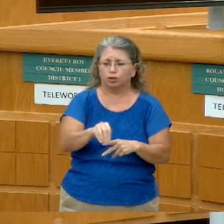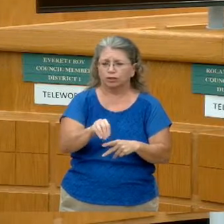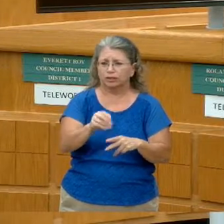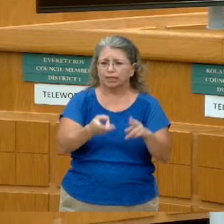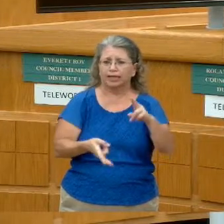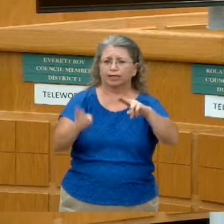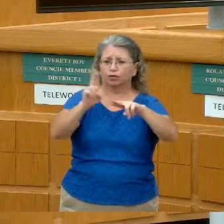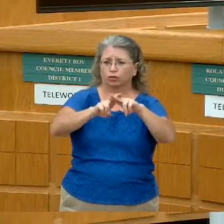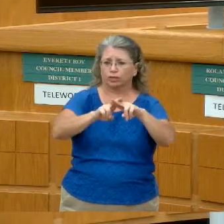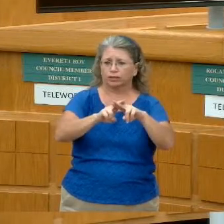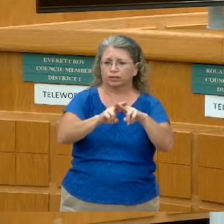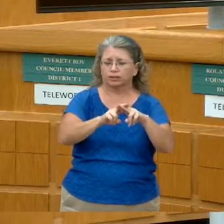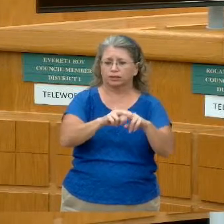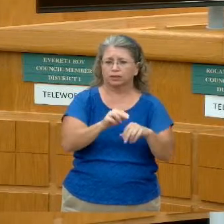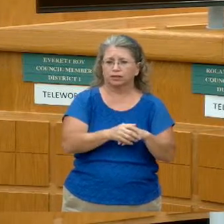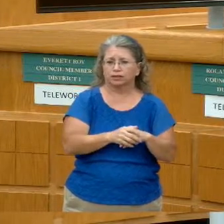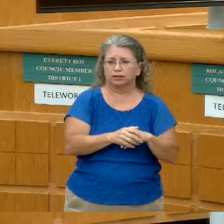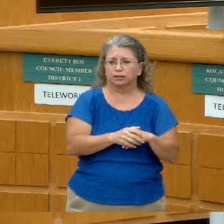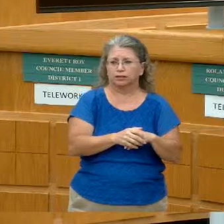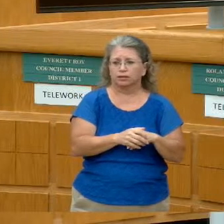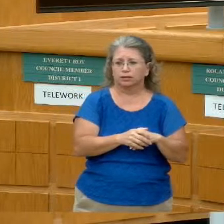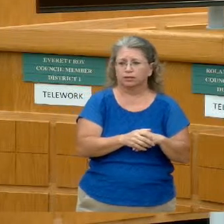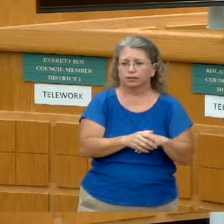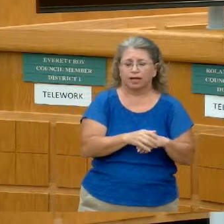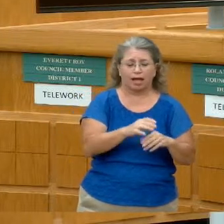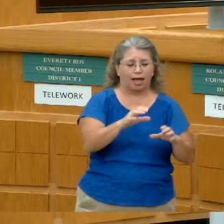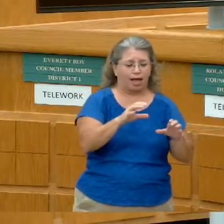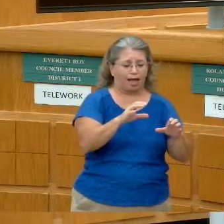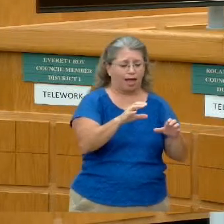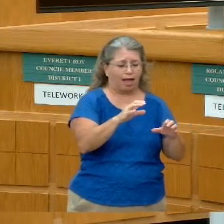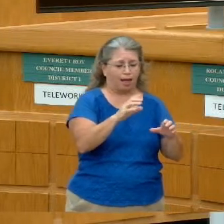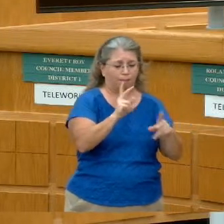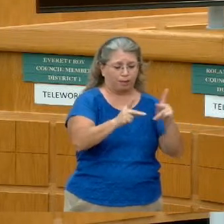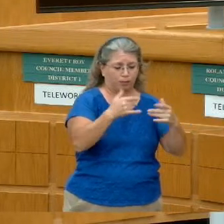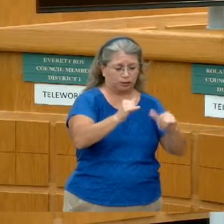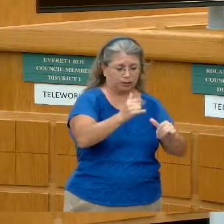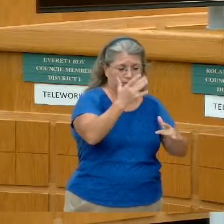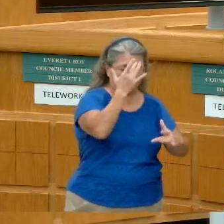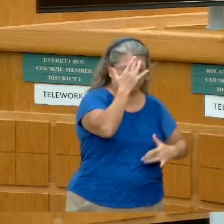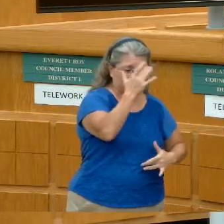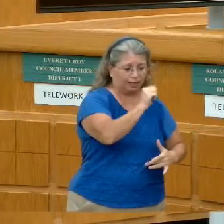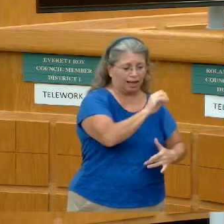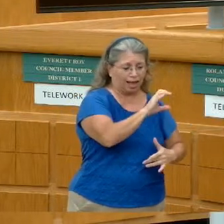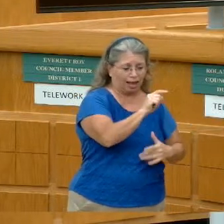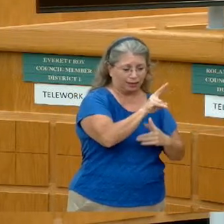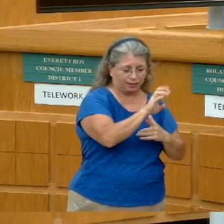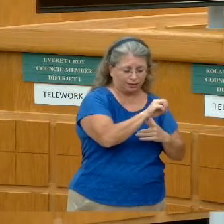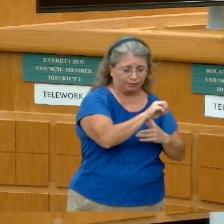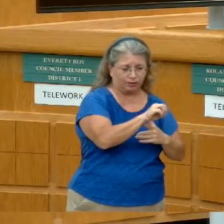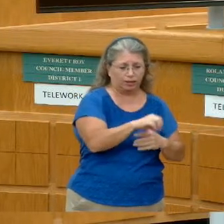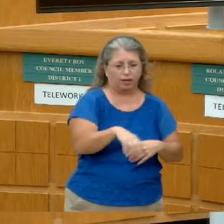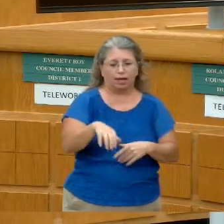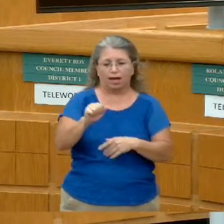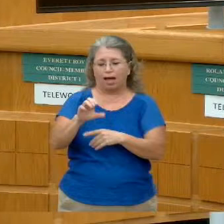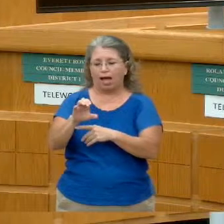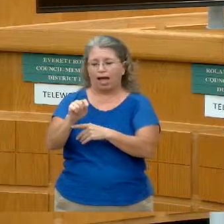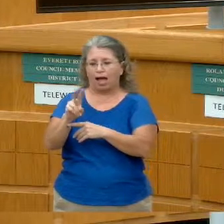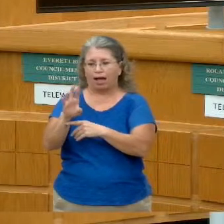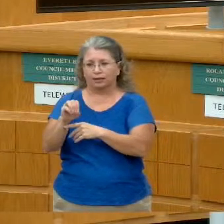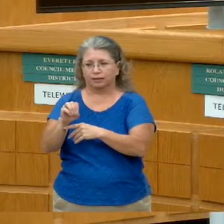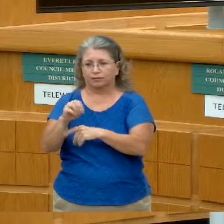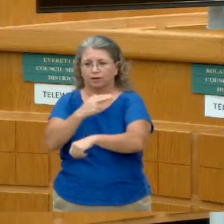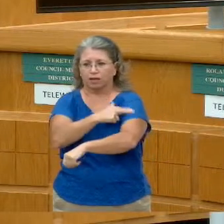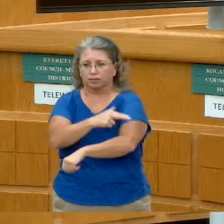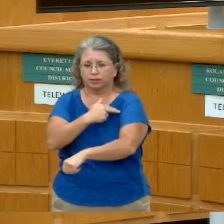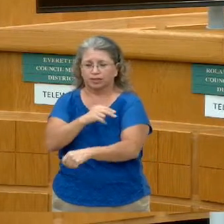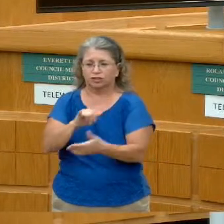to hospitalizations. Apples to apples. Active cases, active hospitalizations shows a 7.1%